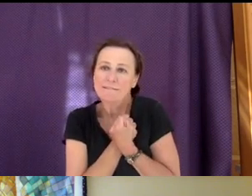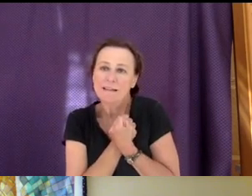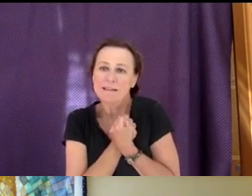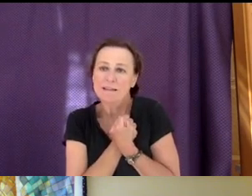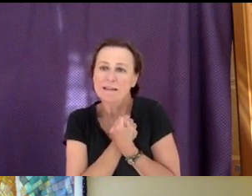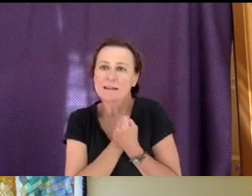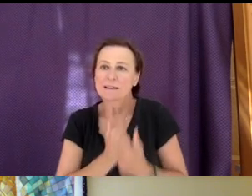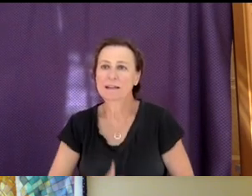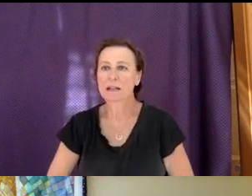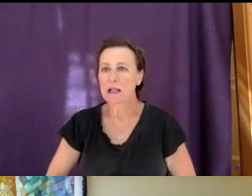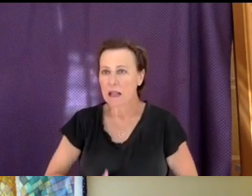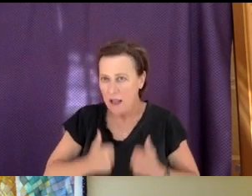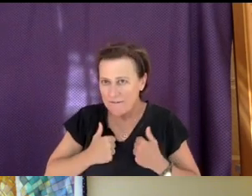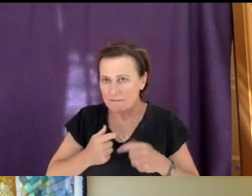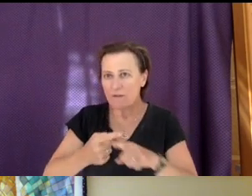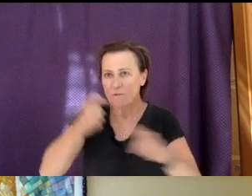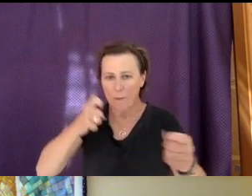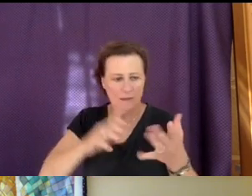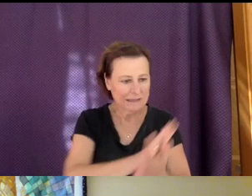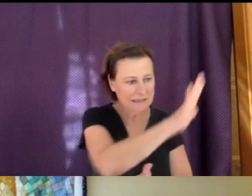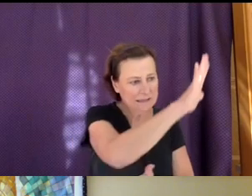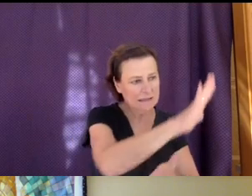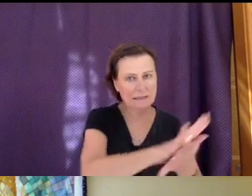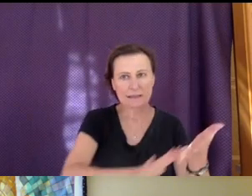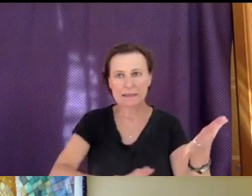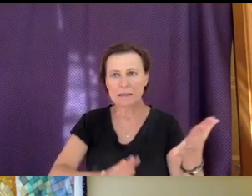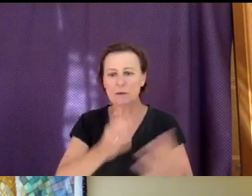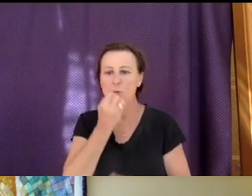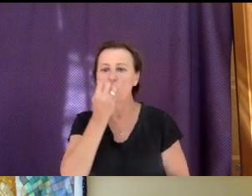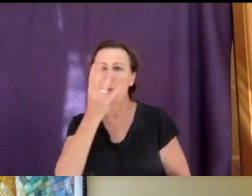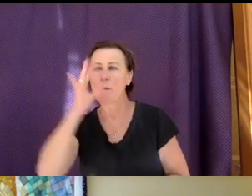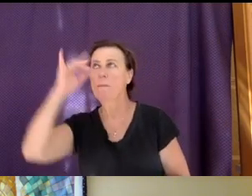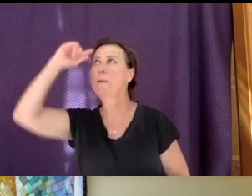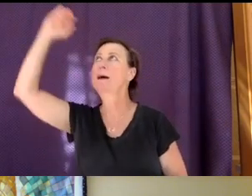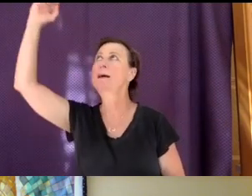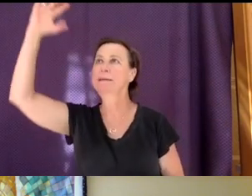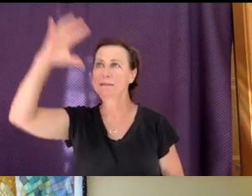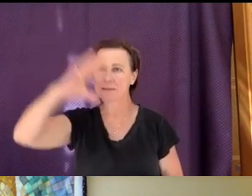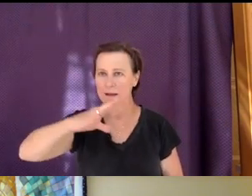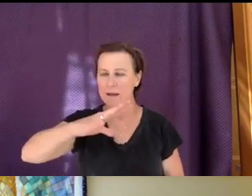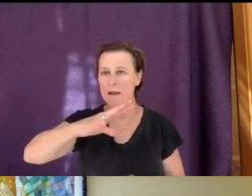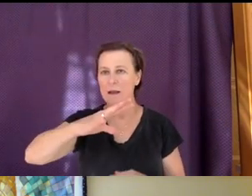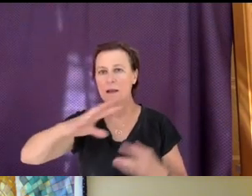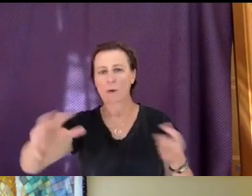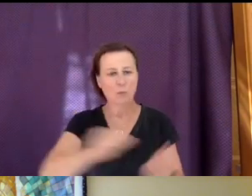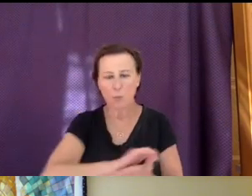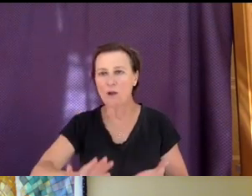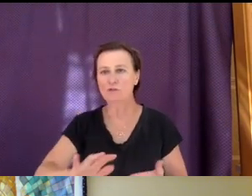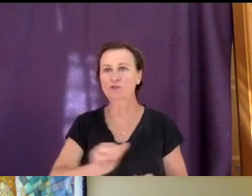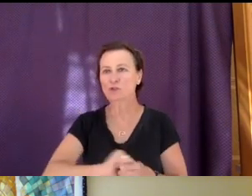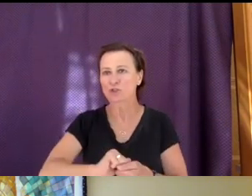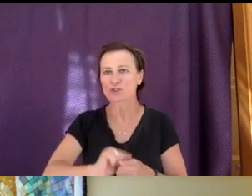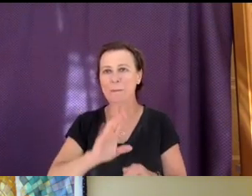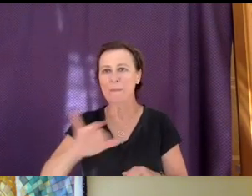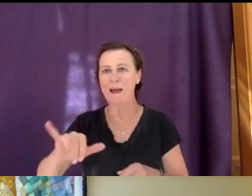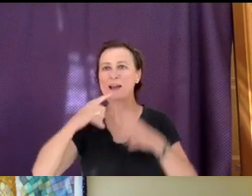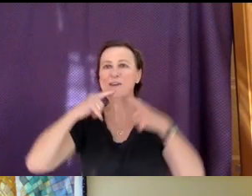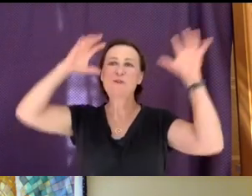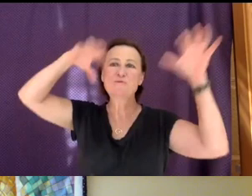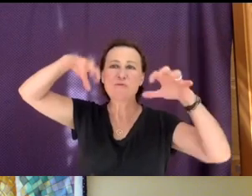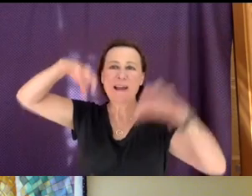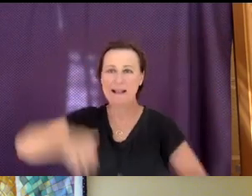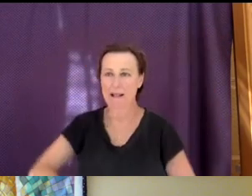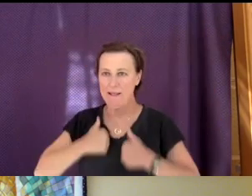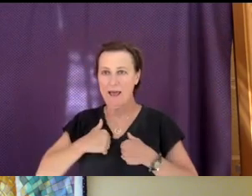Life from the sea, warmed by the sun, washed by the rain. Life from